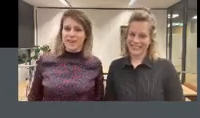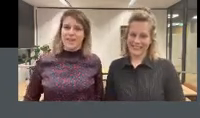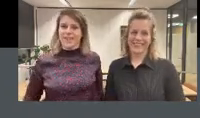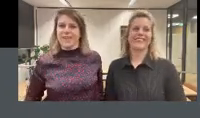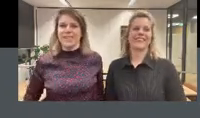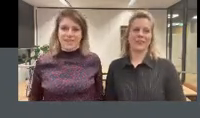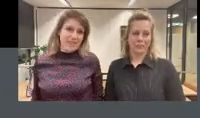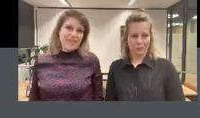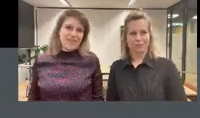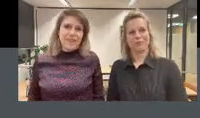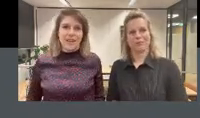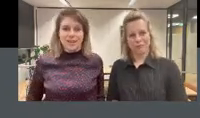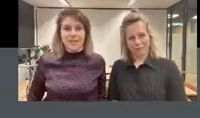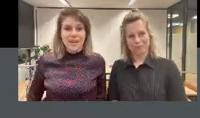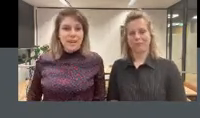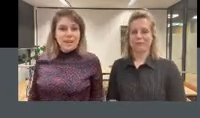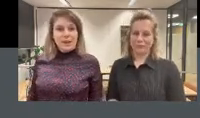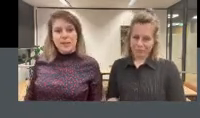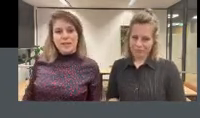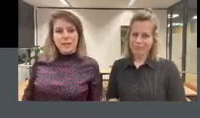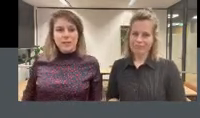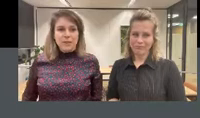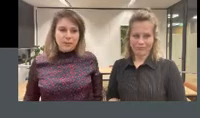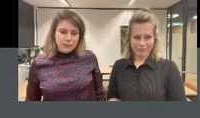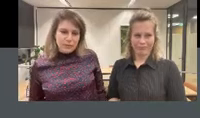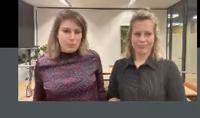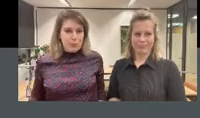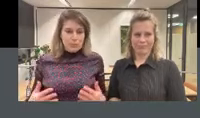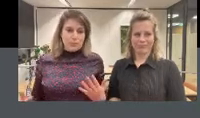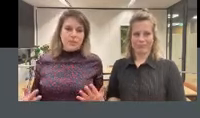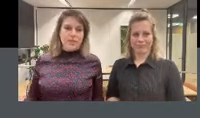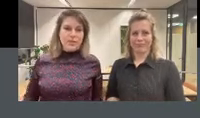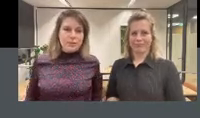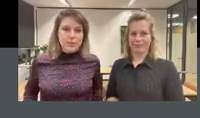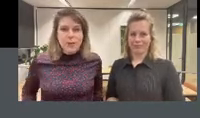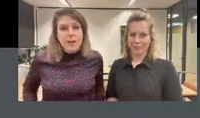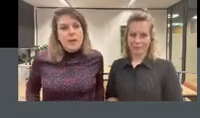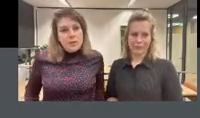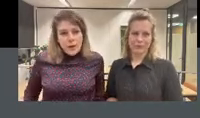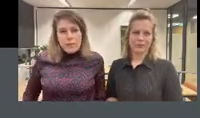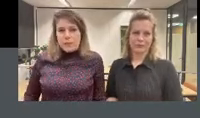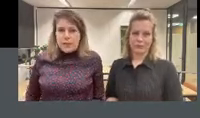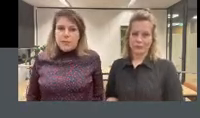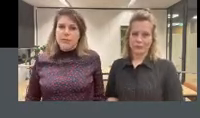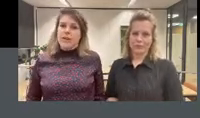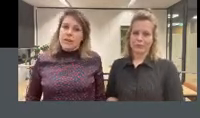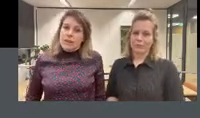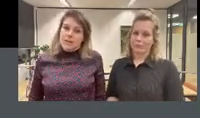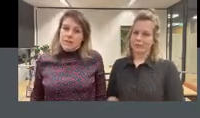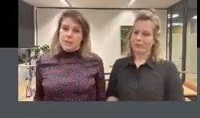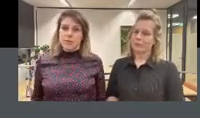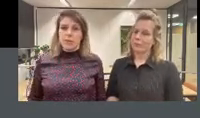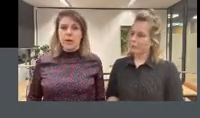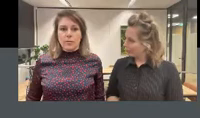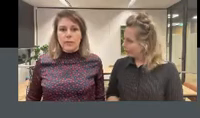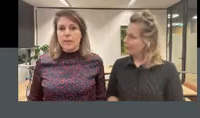do anything and sit and relax. Statement 2, or position 2, trauma treatment for